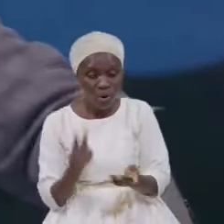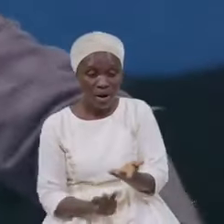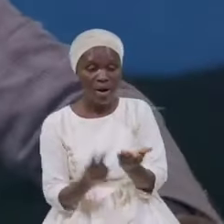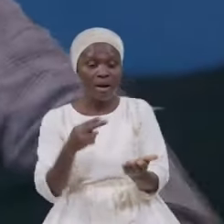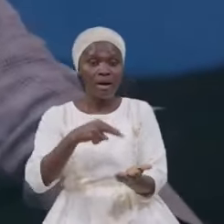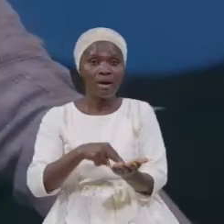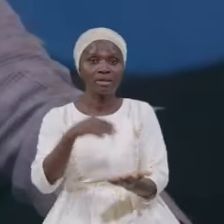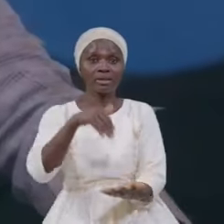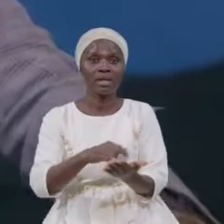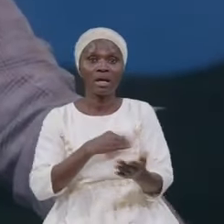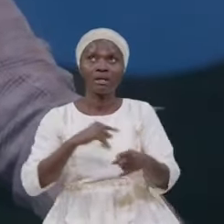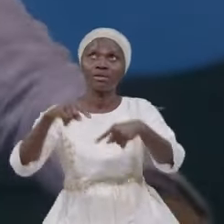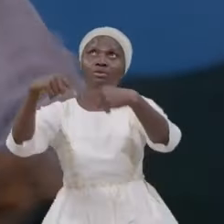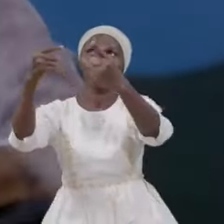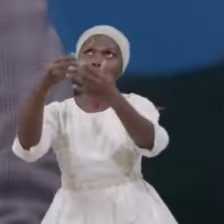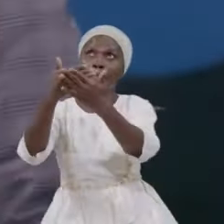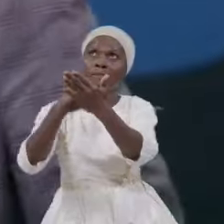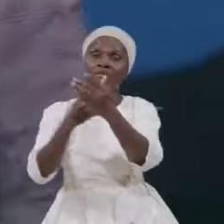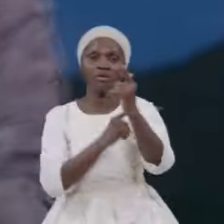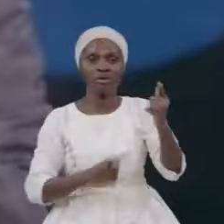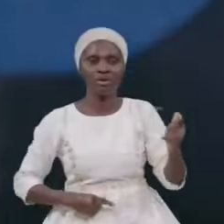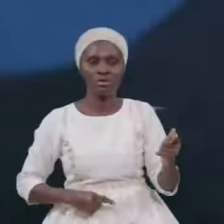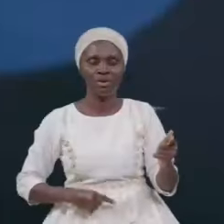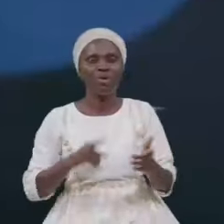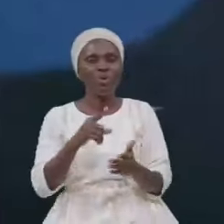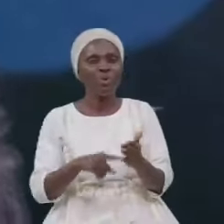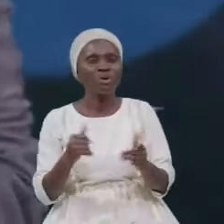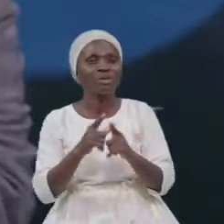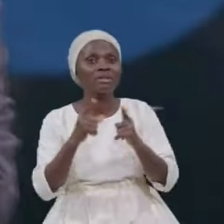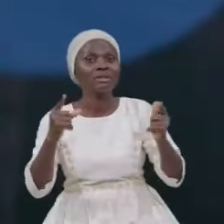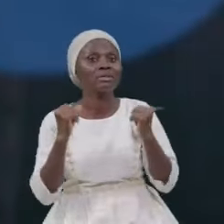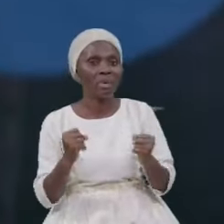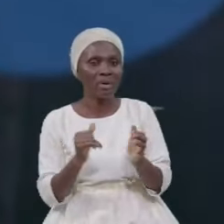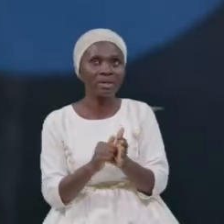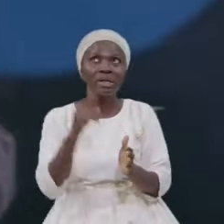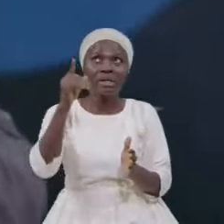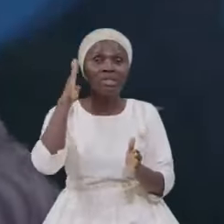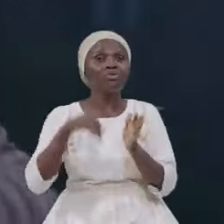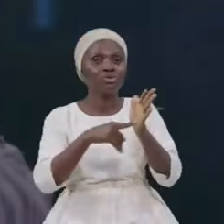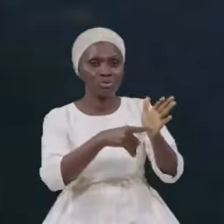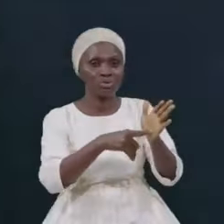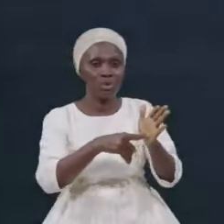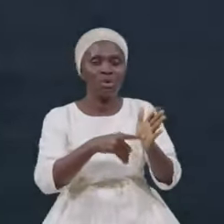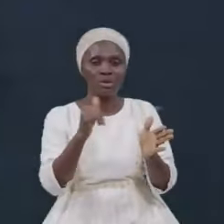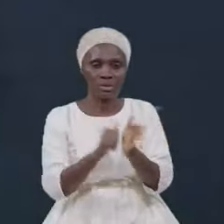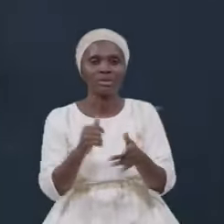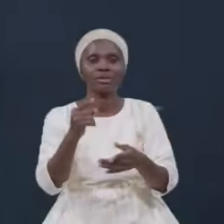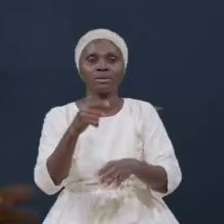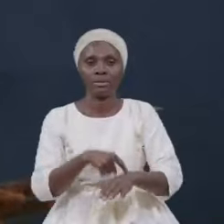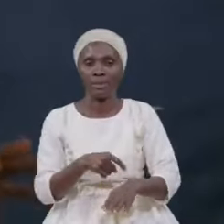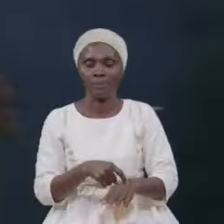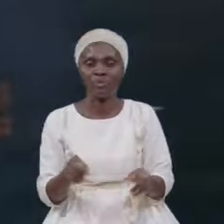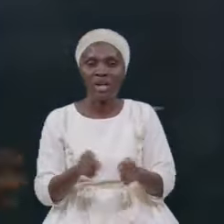will manifest at that time. And as we're talking about the day, number one, there's the day